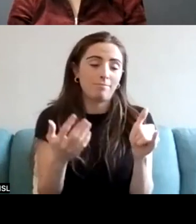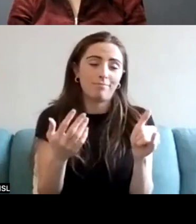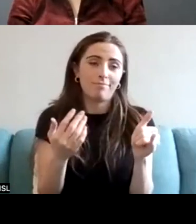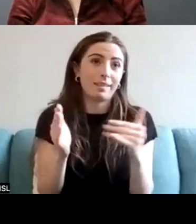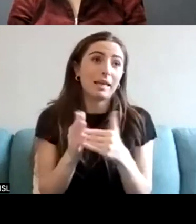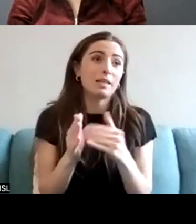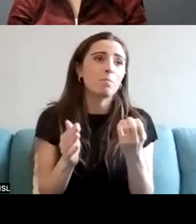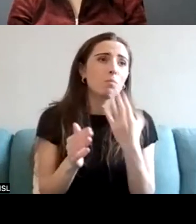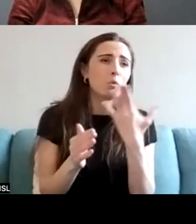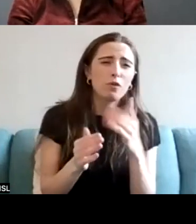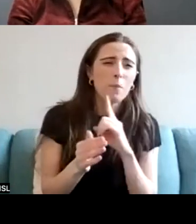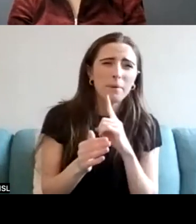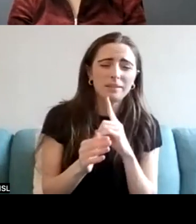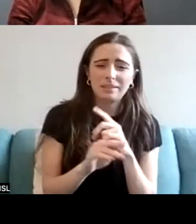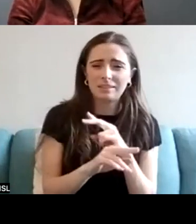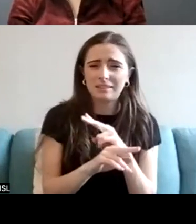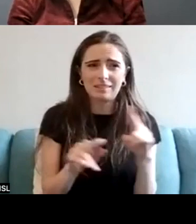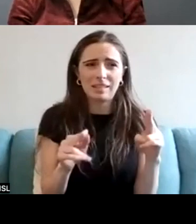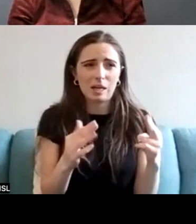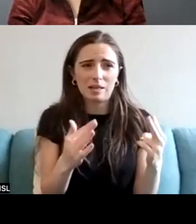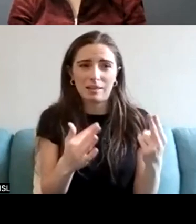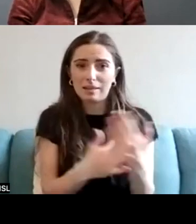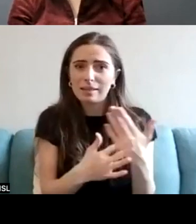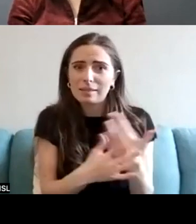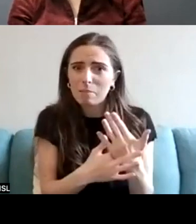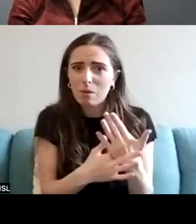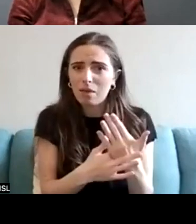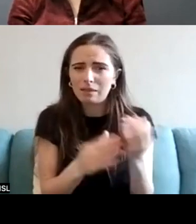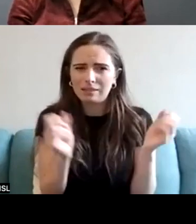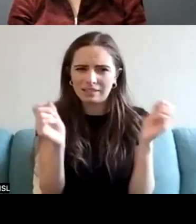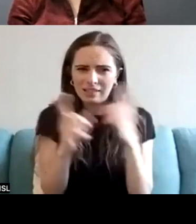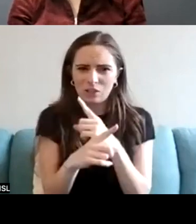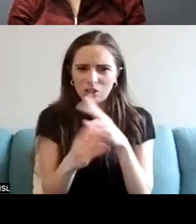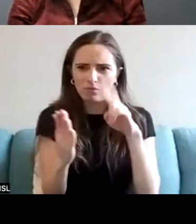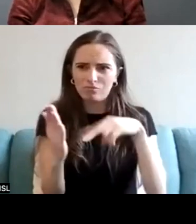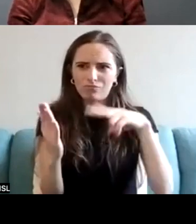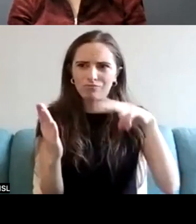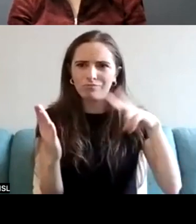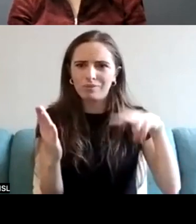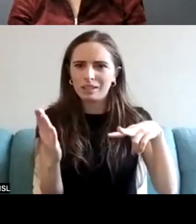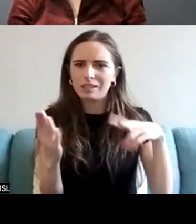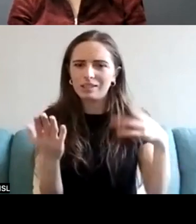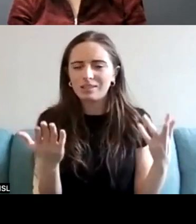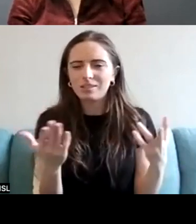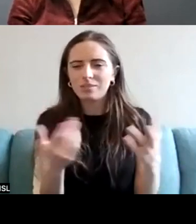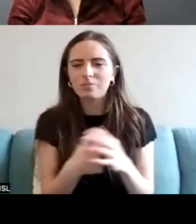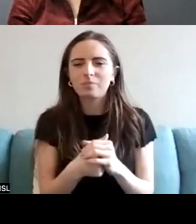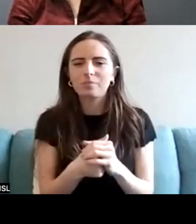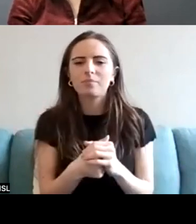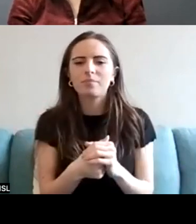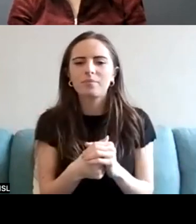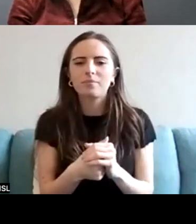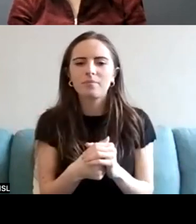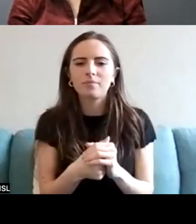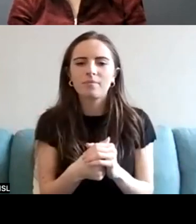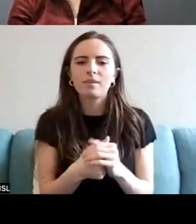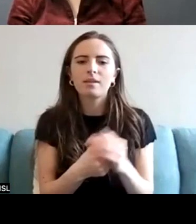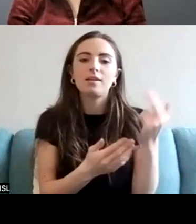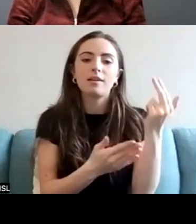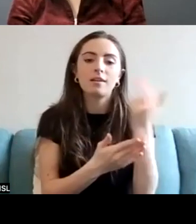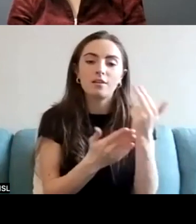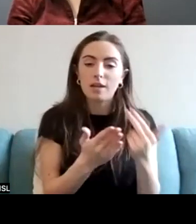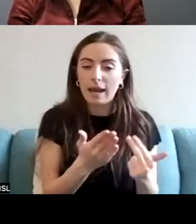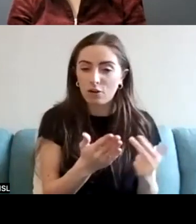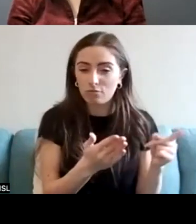and nice, but it's actually a bit complex and it's going to be very difficult for people to read. Or, you know, sometimes designers can be very fond of that